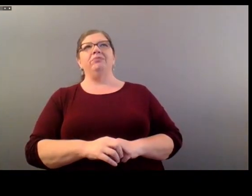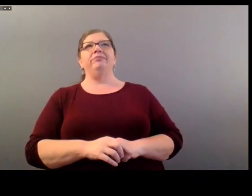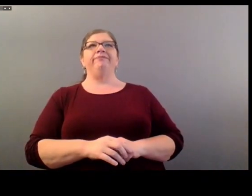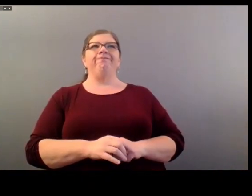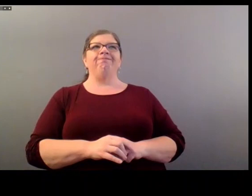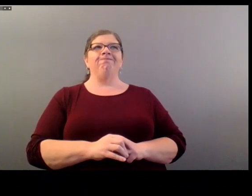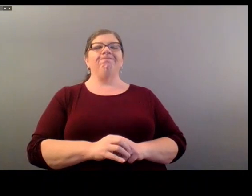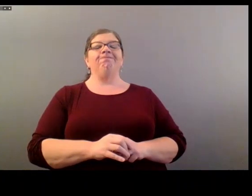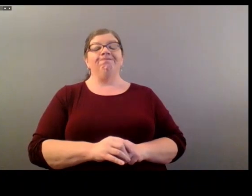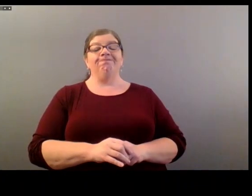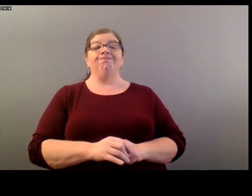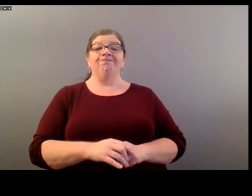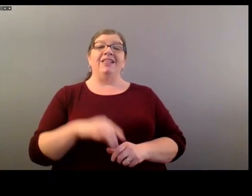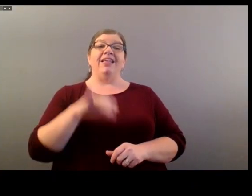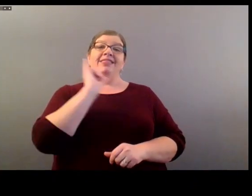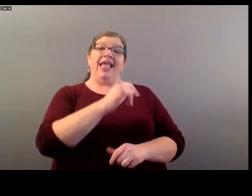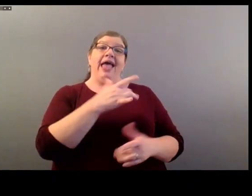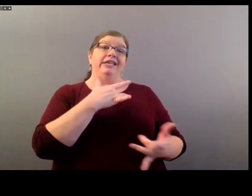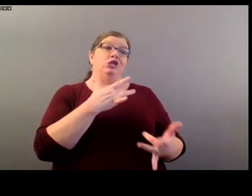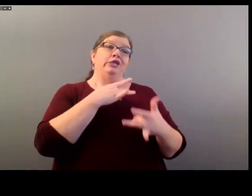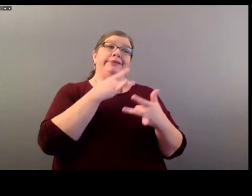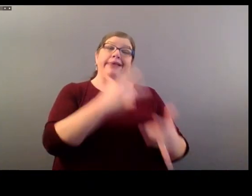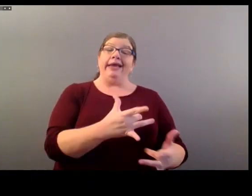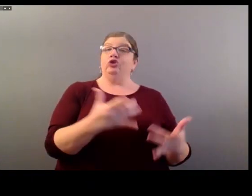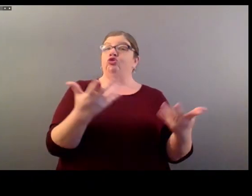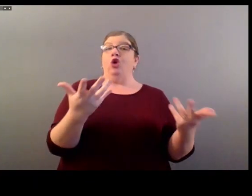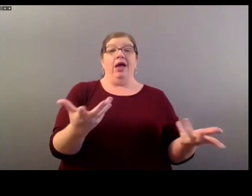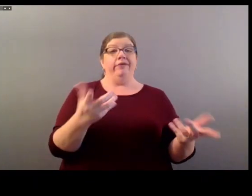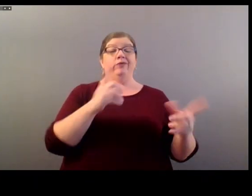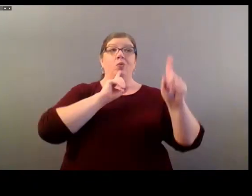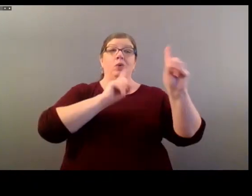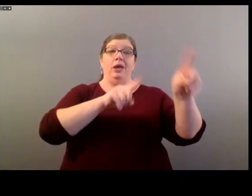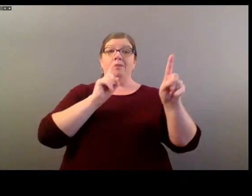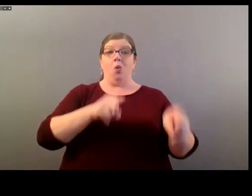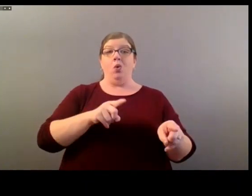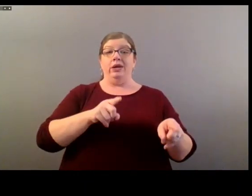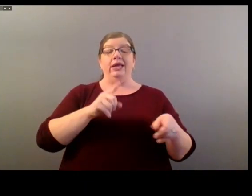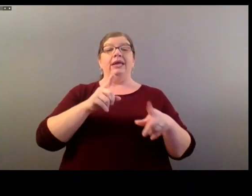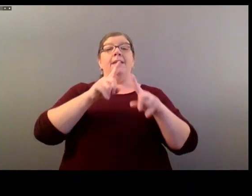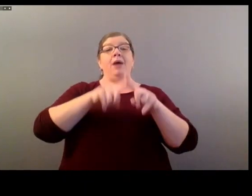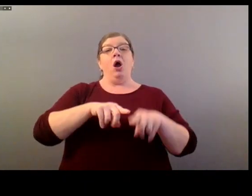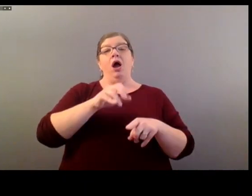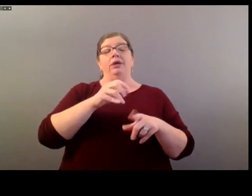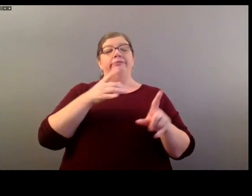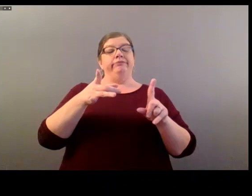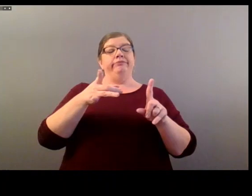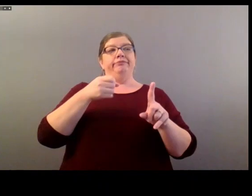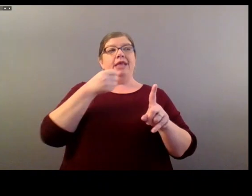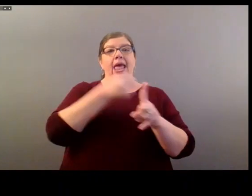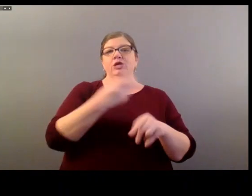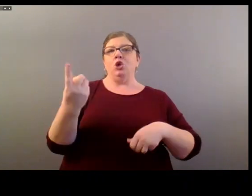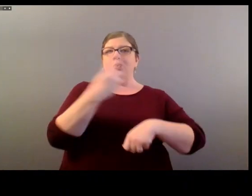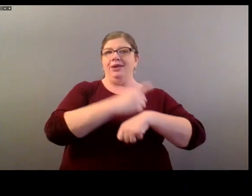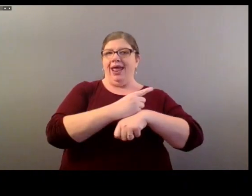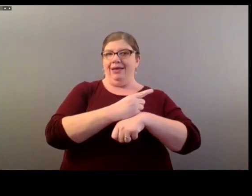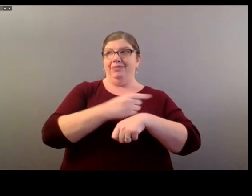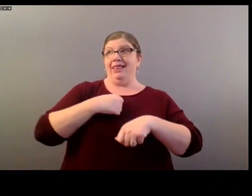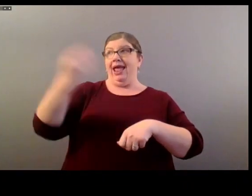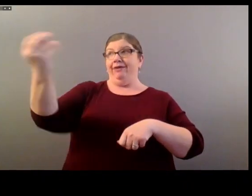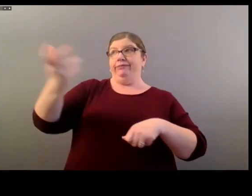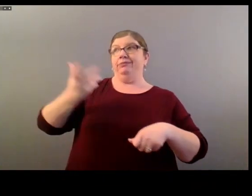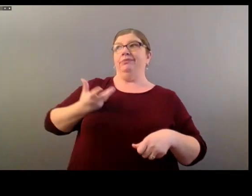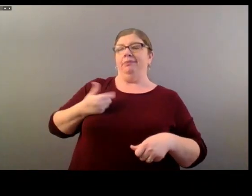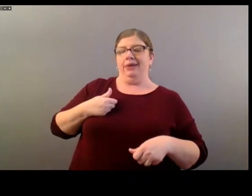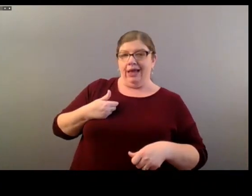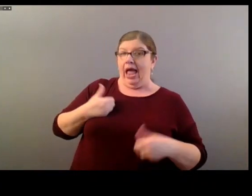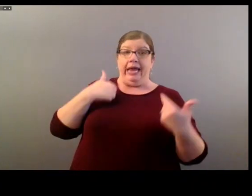that is just the nature of reporting by episode date. I've been educated about. I didn't